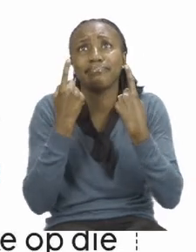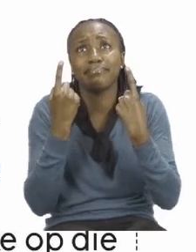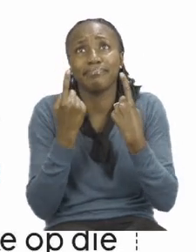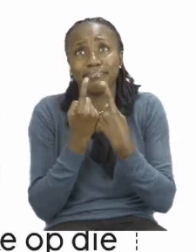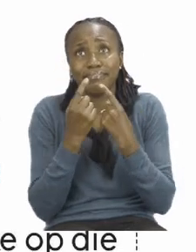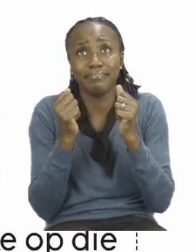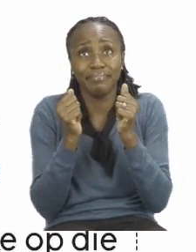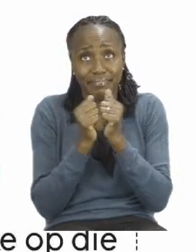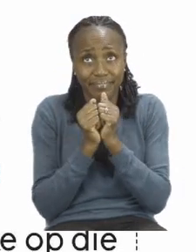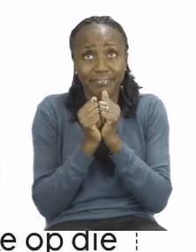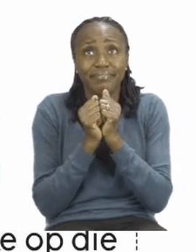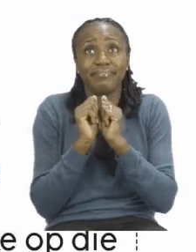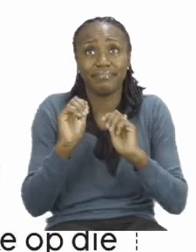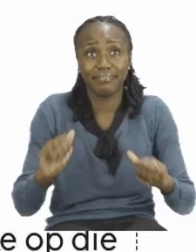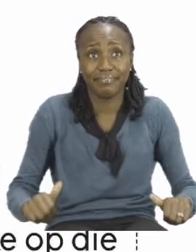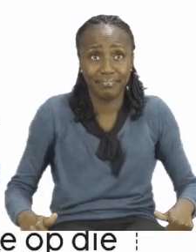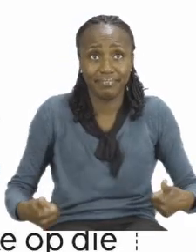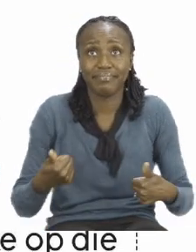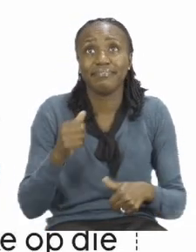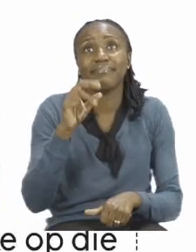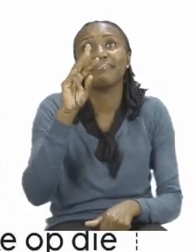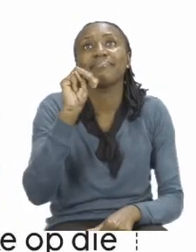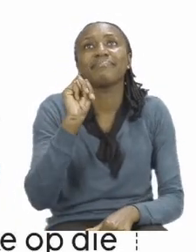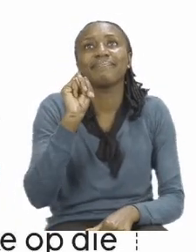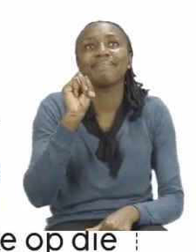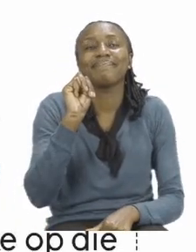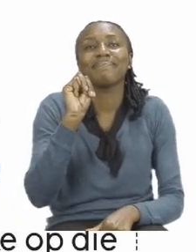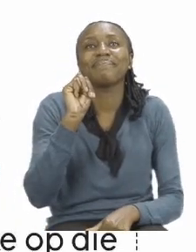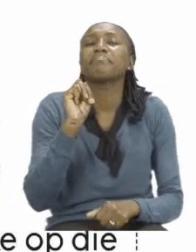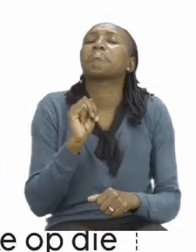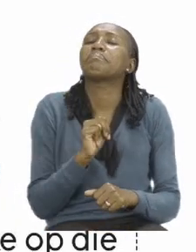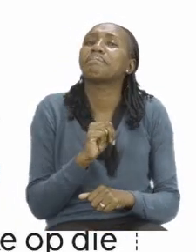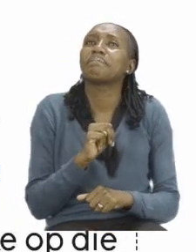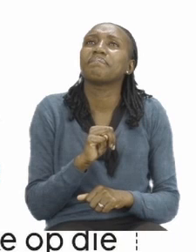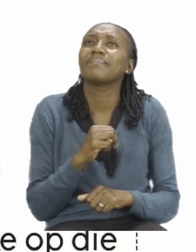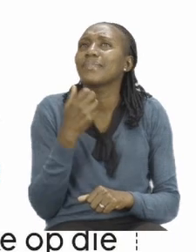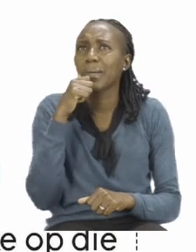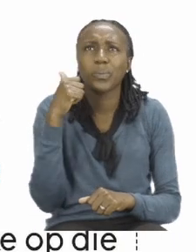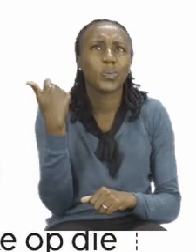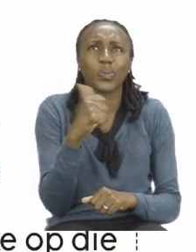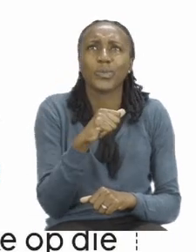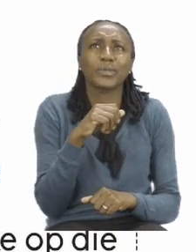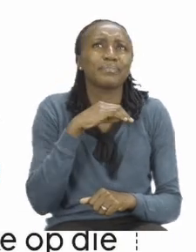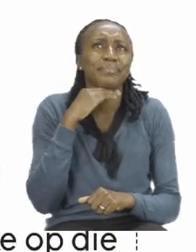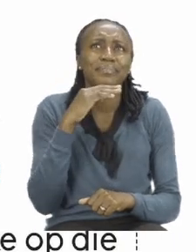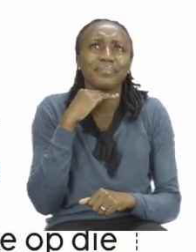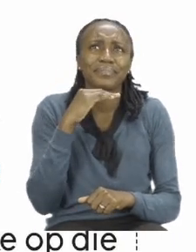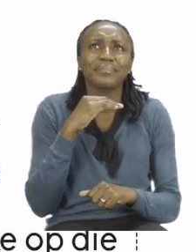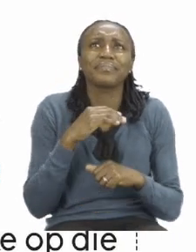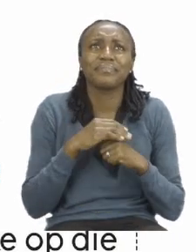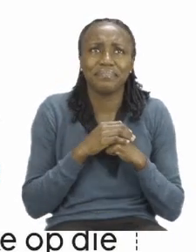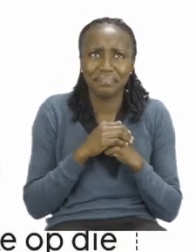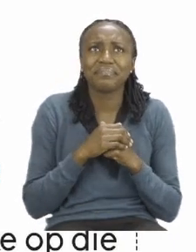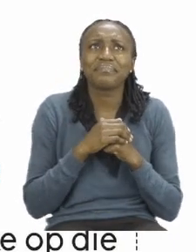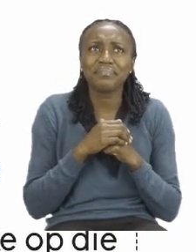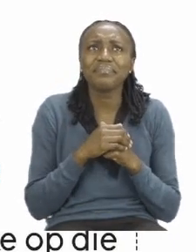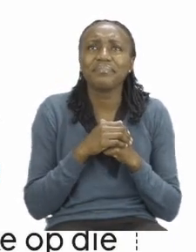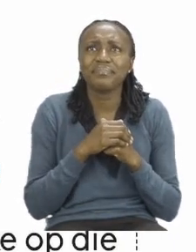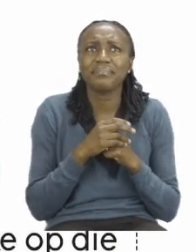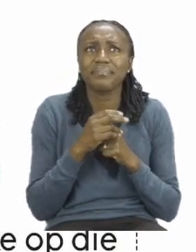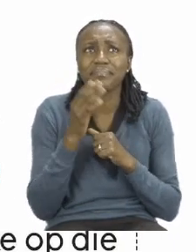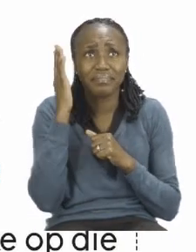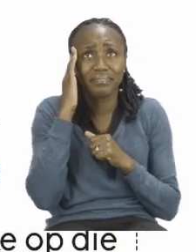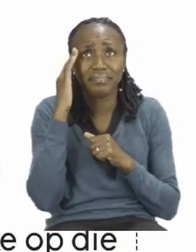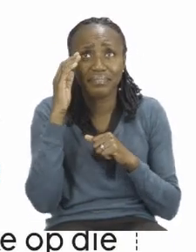with Mike. Wow, what a beautiful story! And I'm sure Mike is enjoying himself